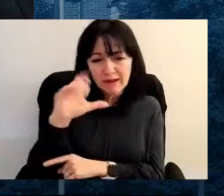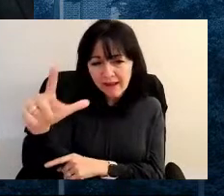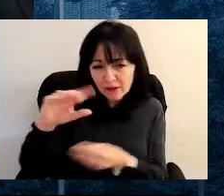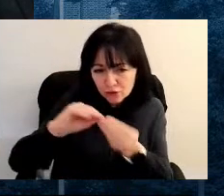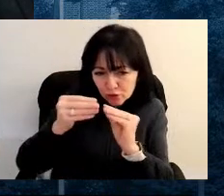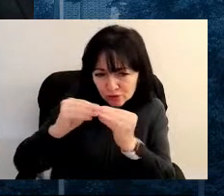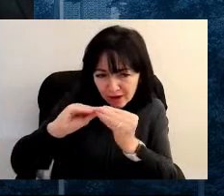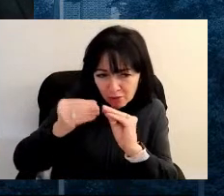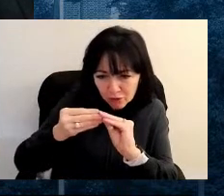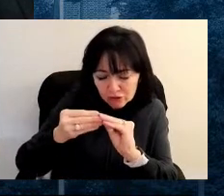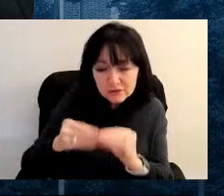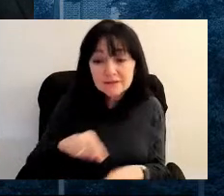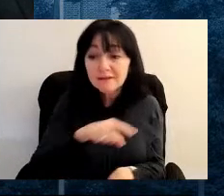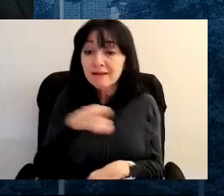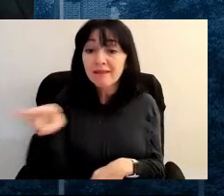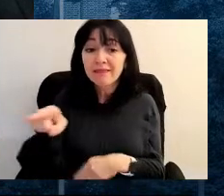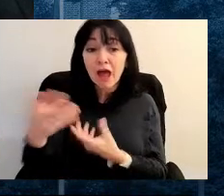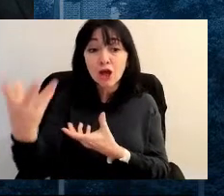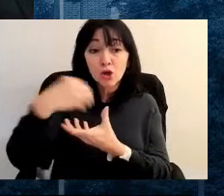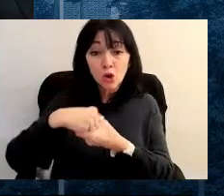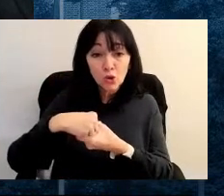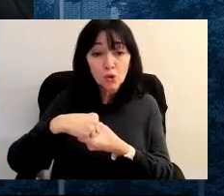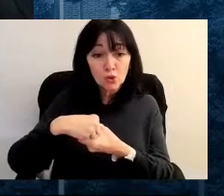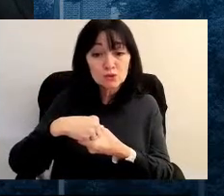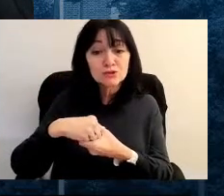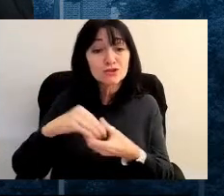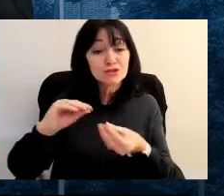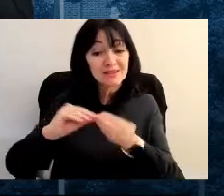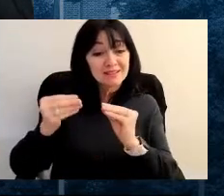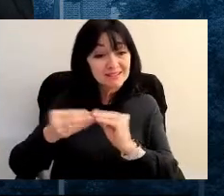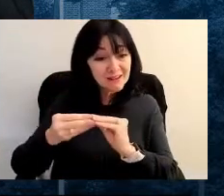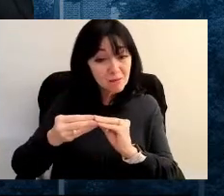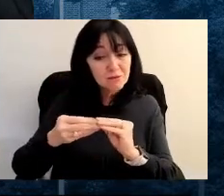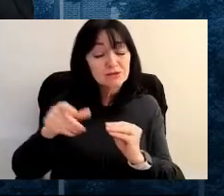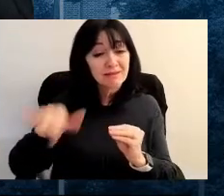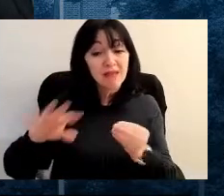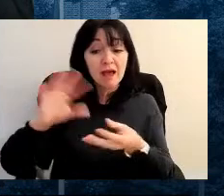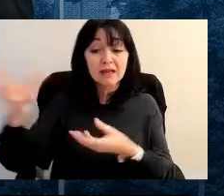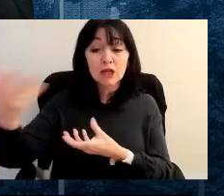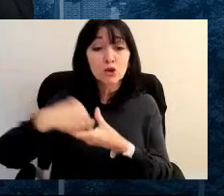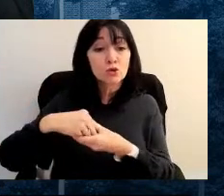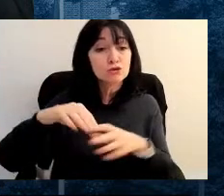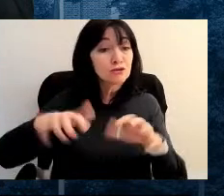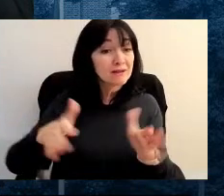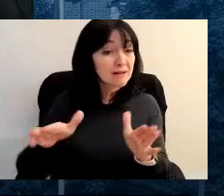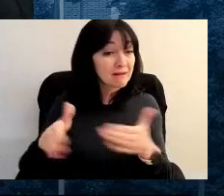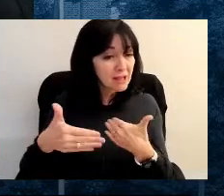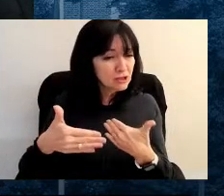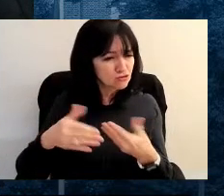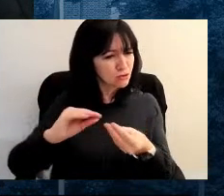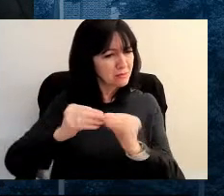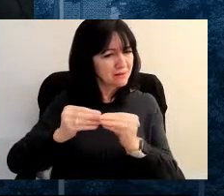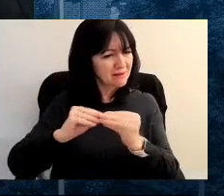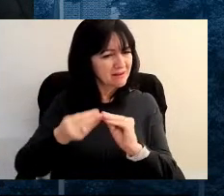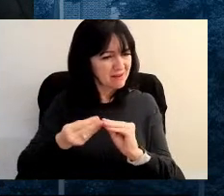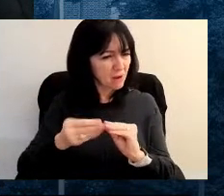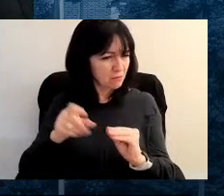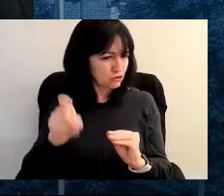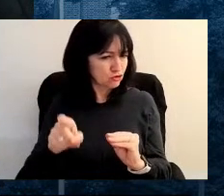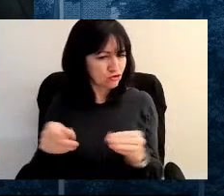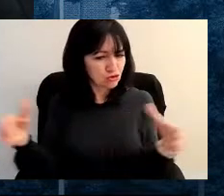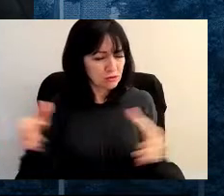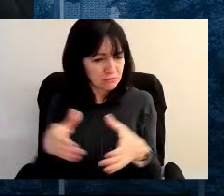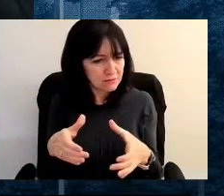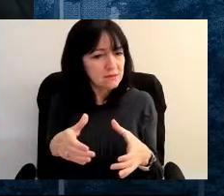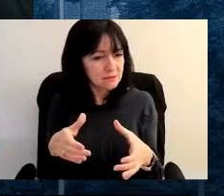inclusion classes. These are all things we need to do to continue moving the ball down the field. Getting us to our